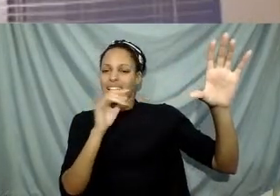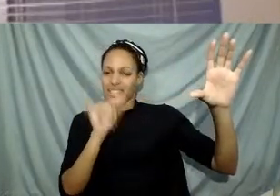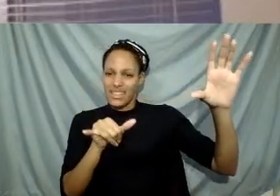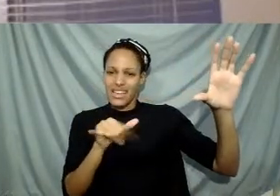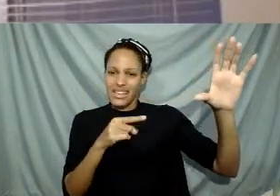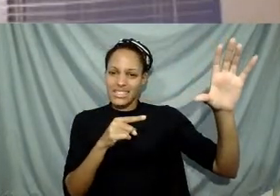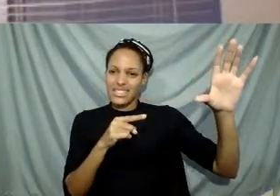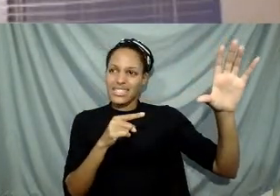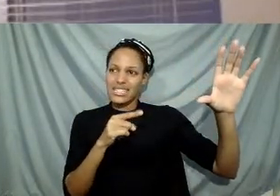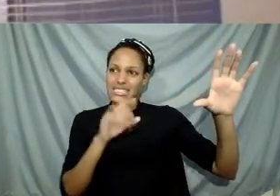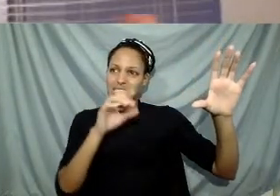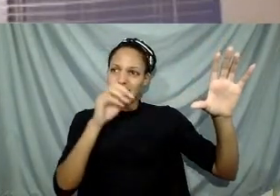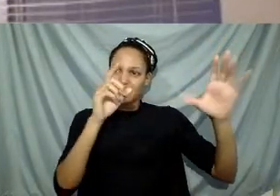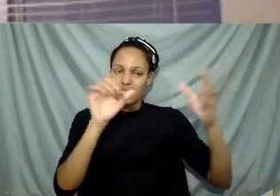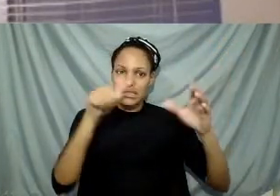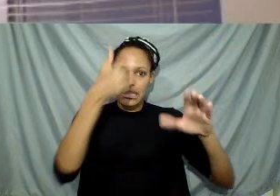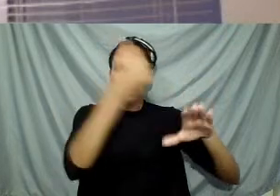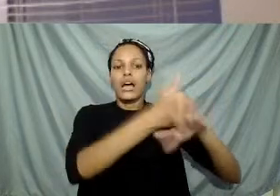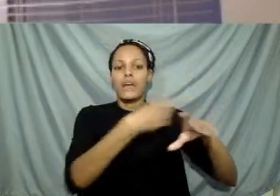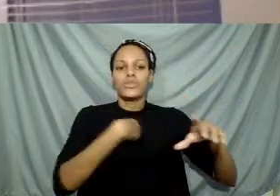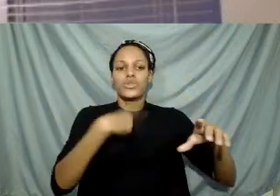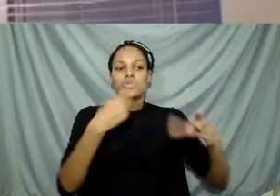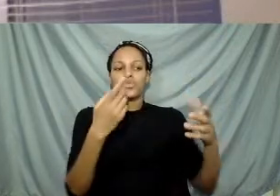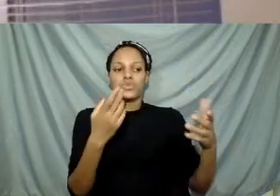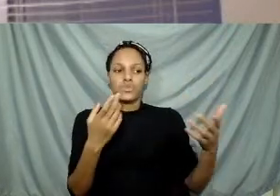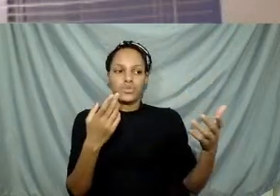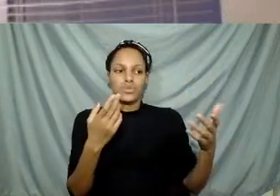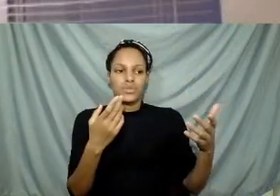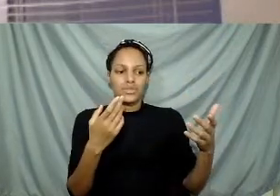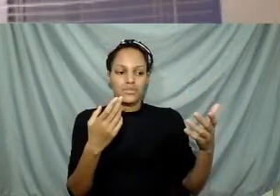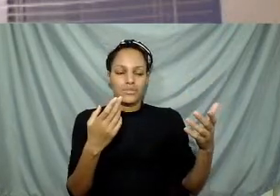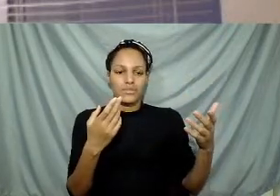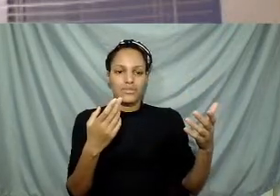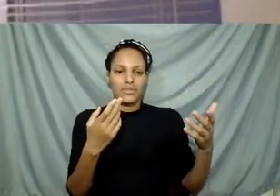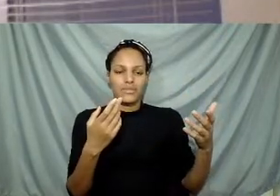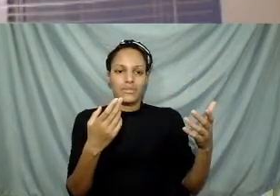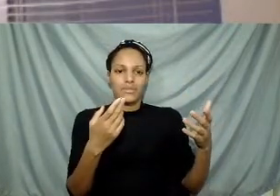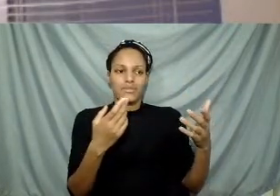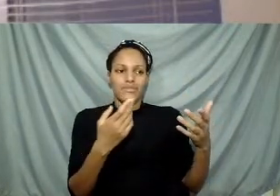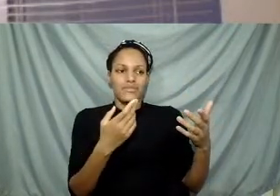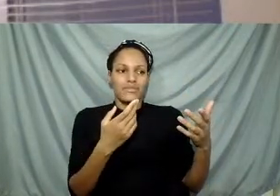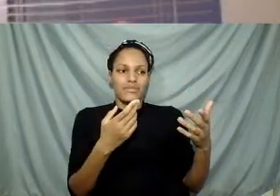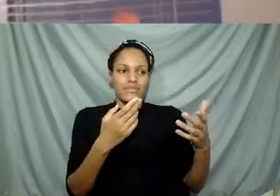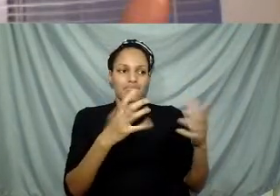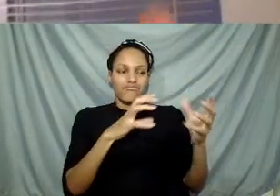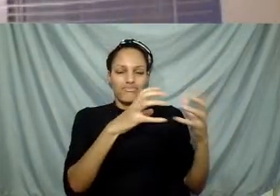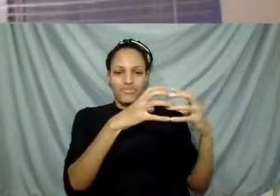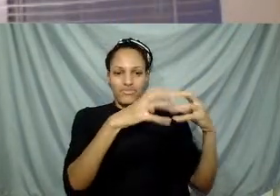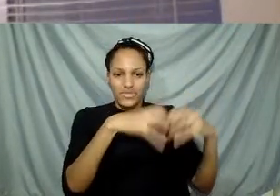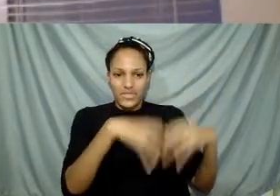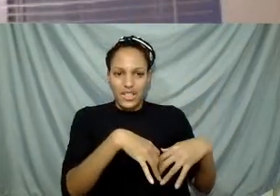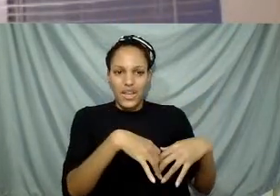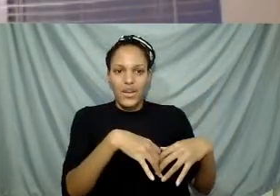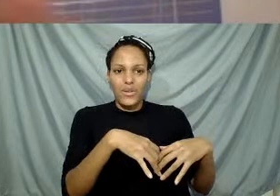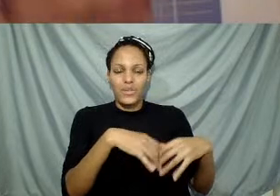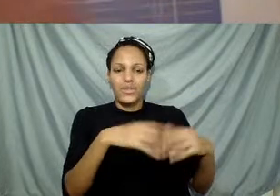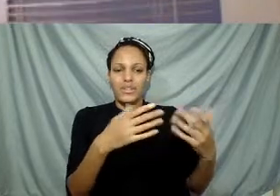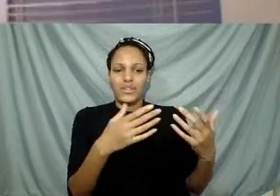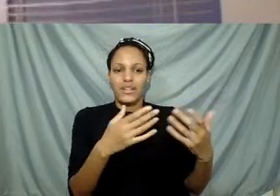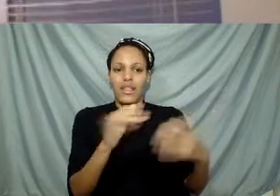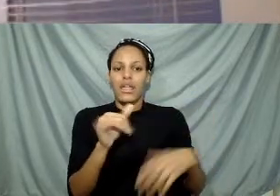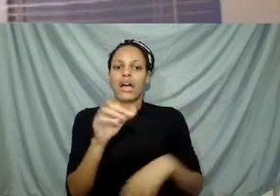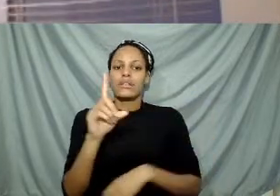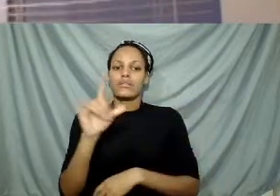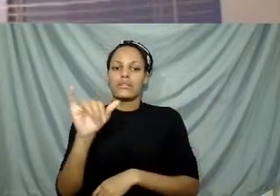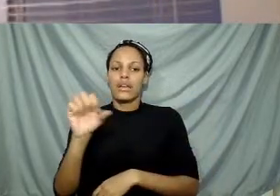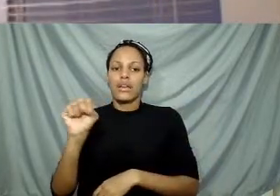strip us down. When we understand our connections, our human connections through history and through that diaspora, that's